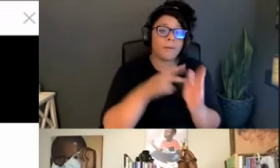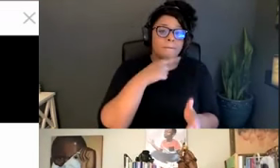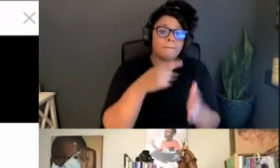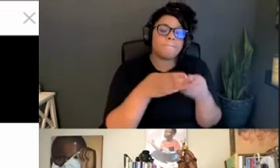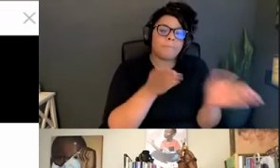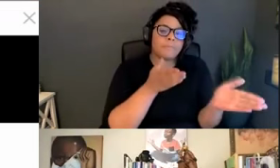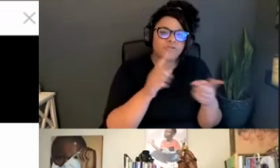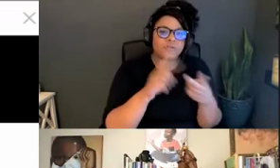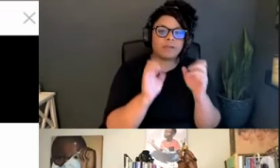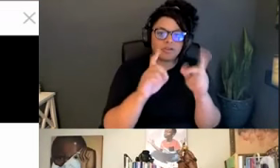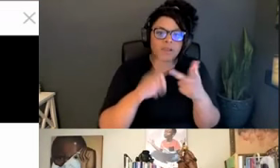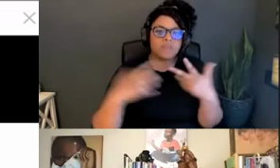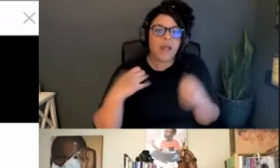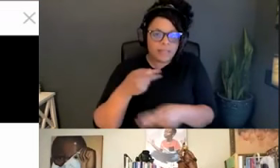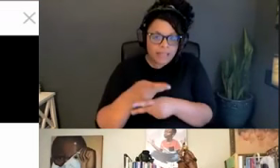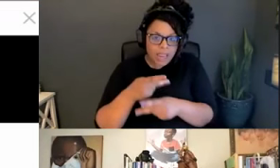and healthcare.